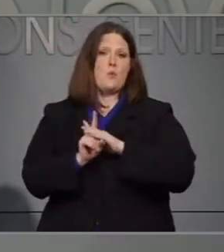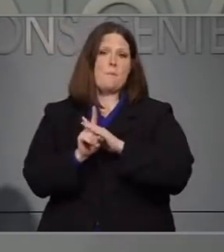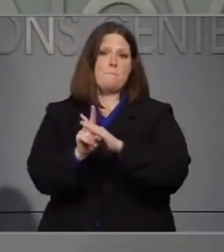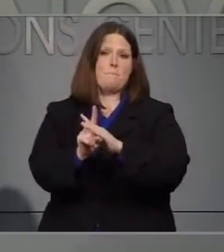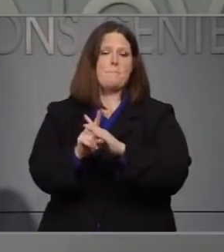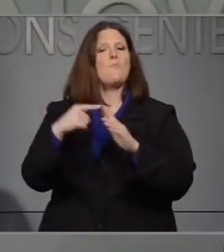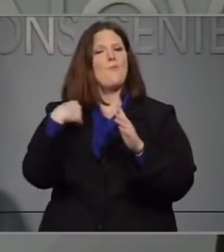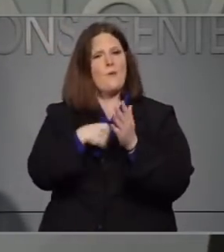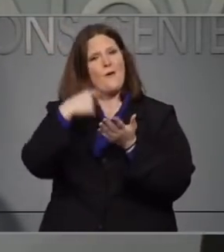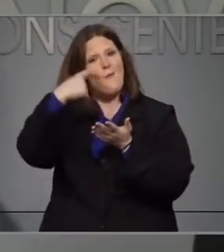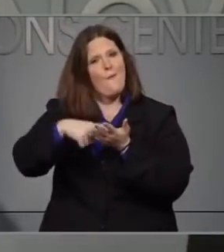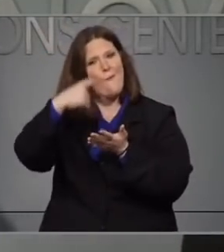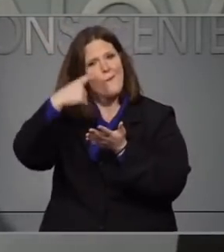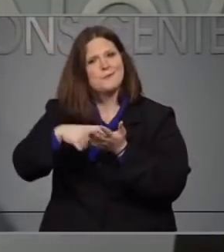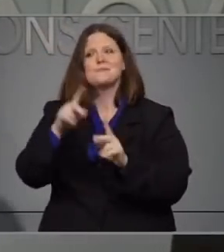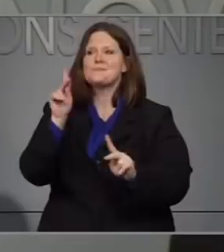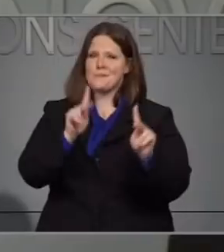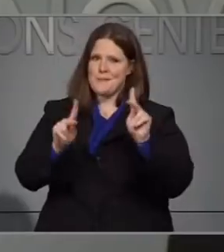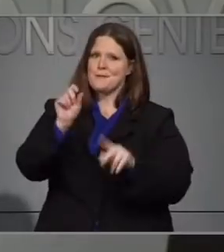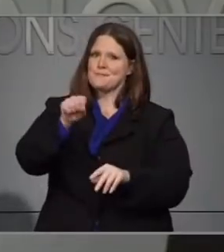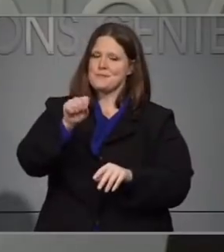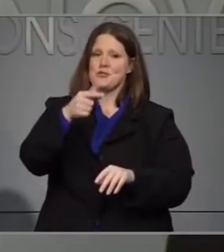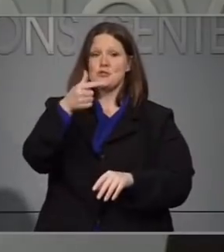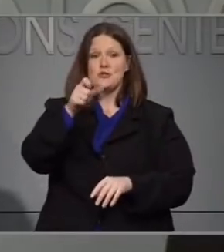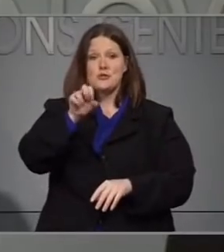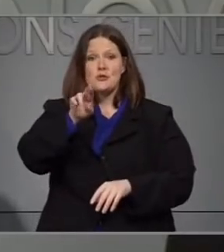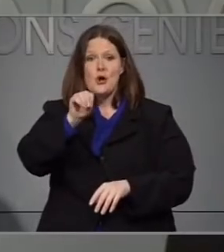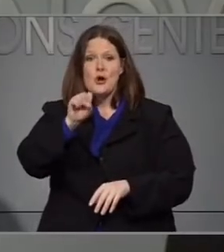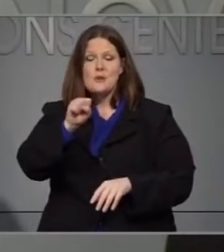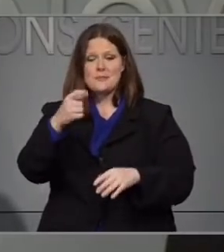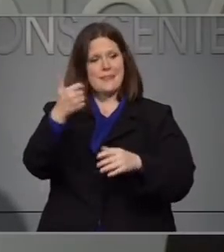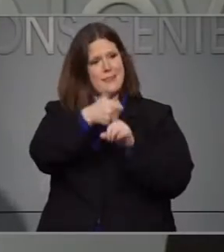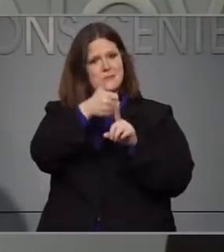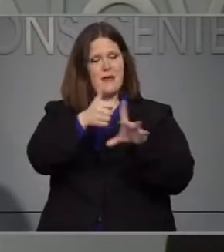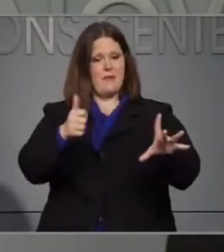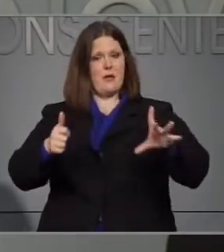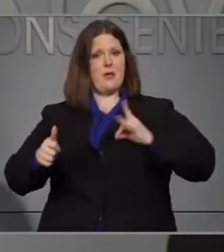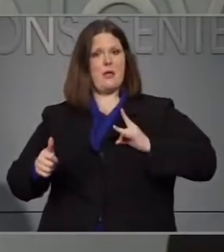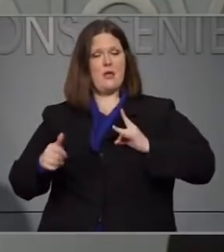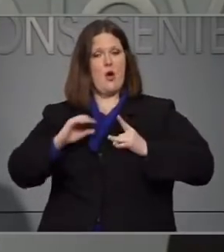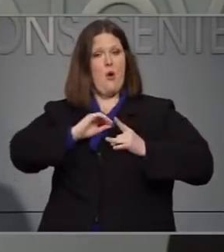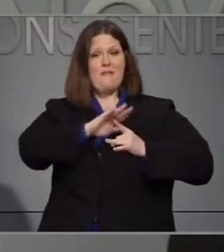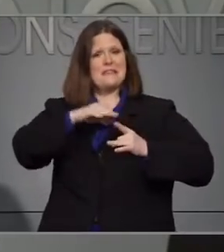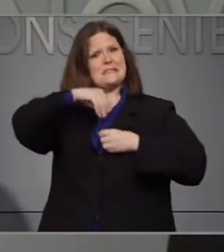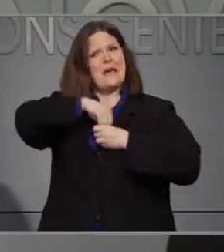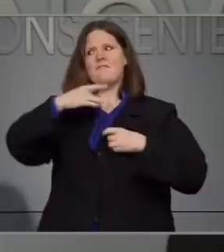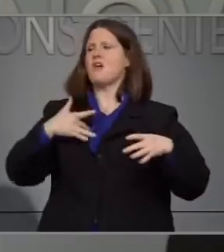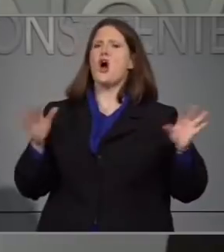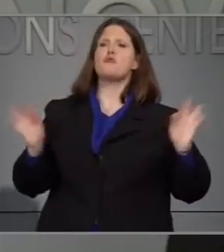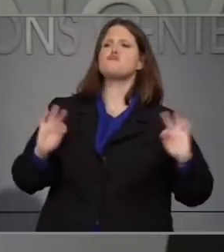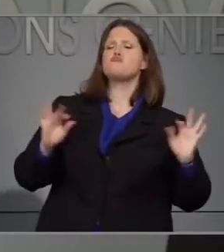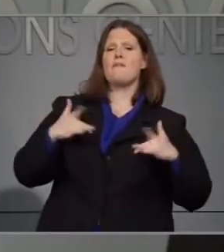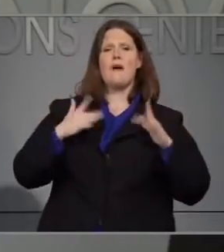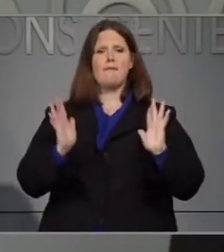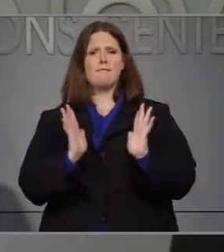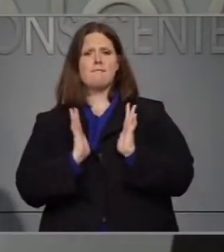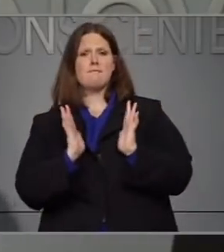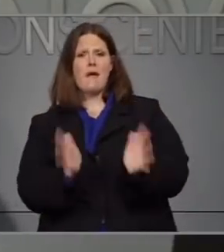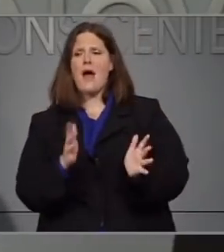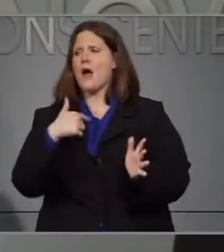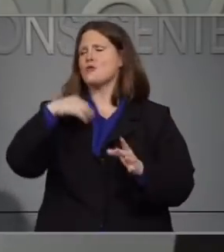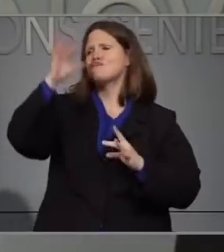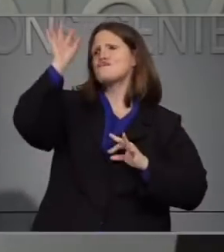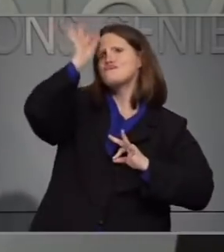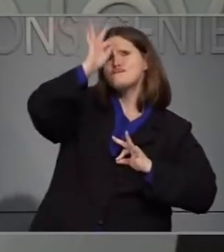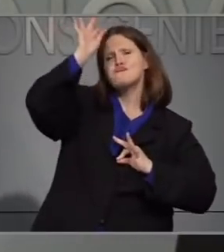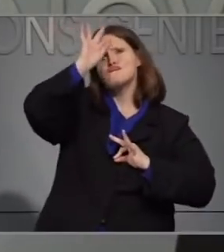people are spreading their germs of COVID-19 when they feel completely fine. They don't know they have it and they're spreading it. So